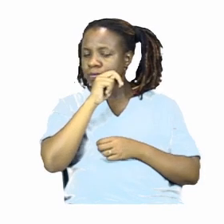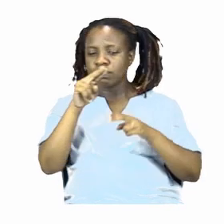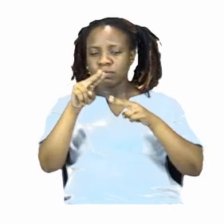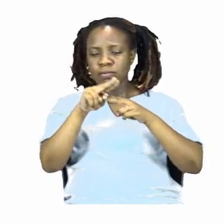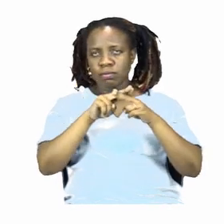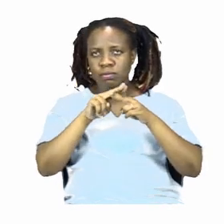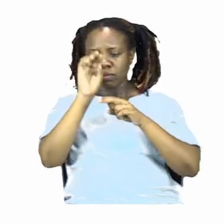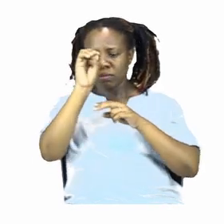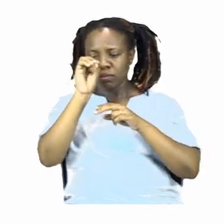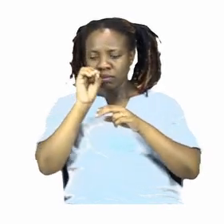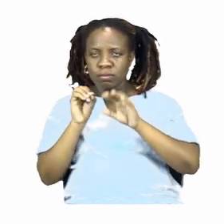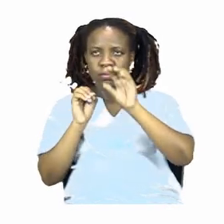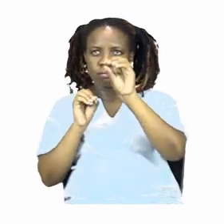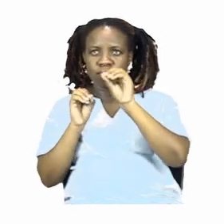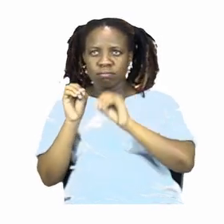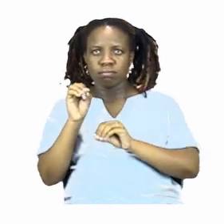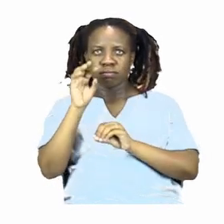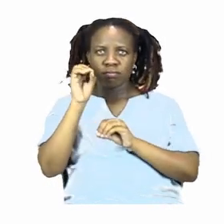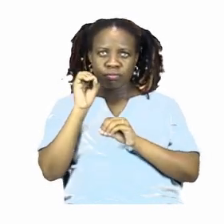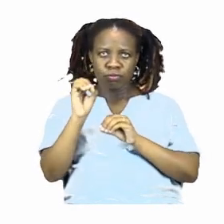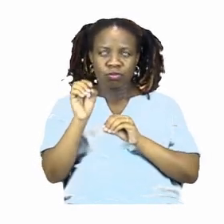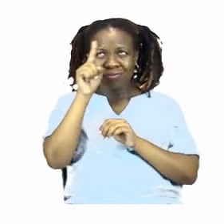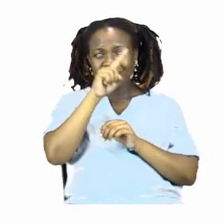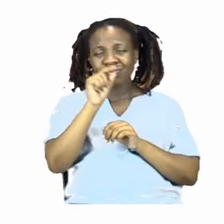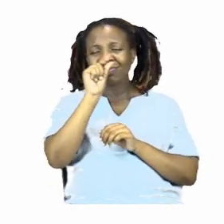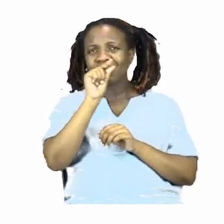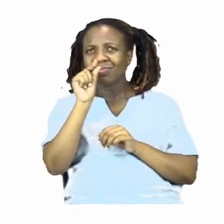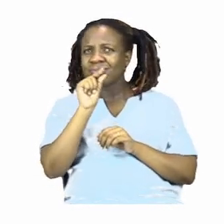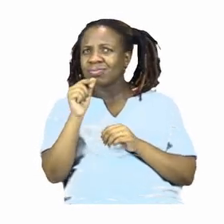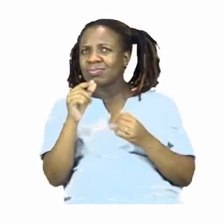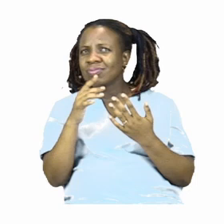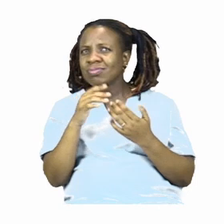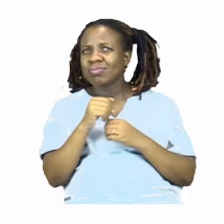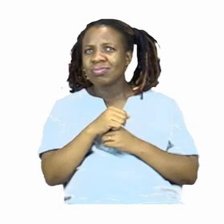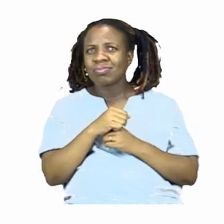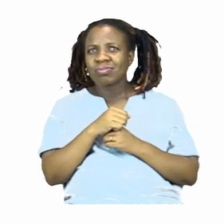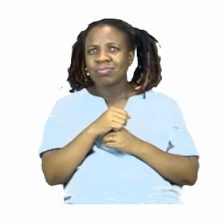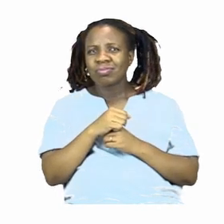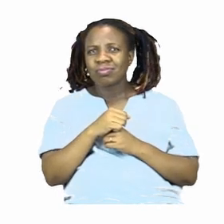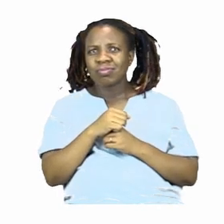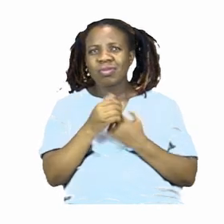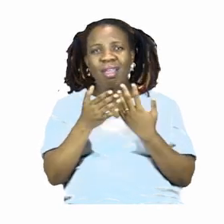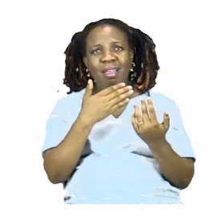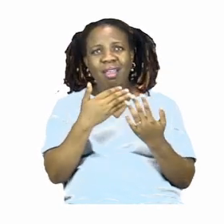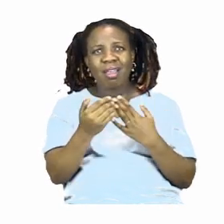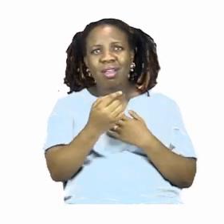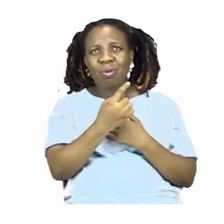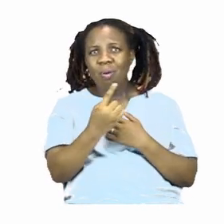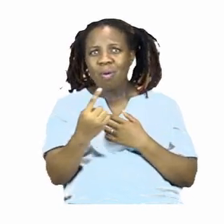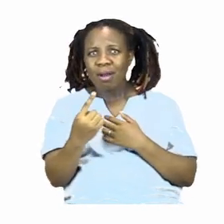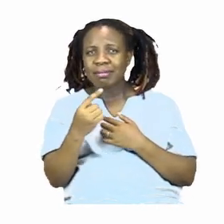Now let's quickly look at the word bank. The words in there are anyone,